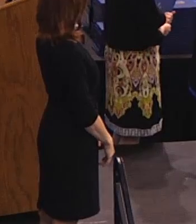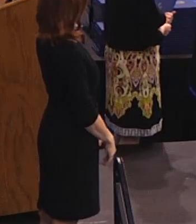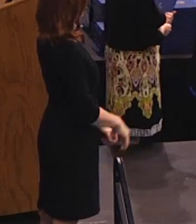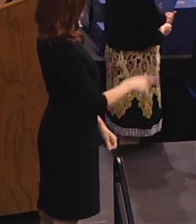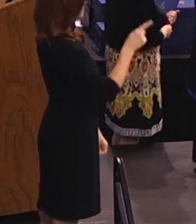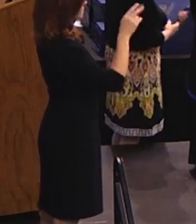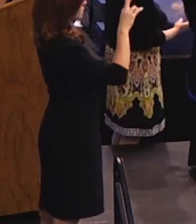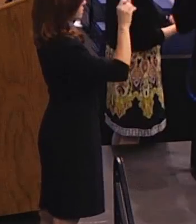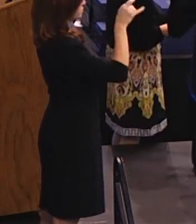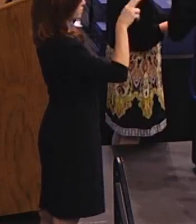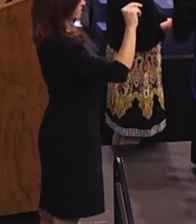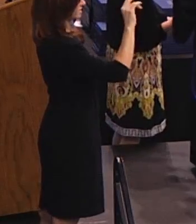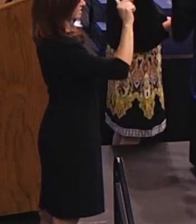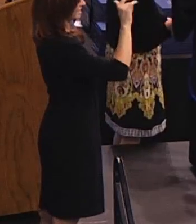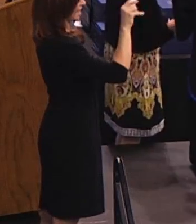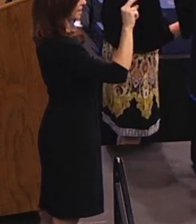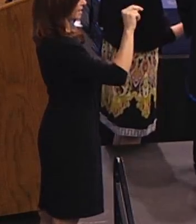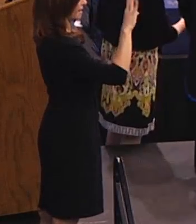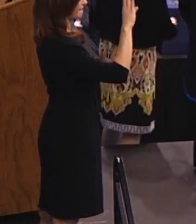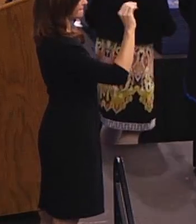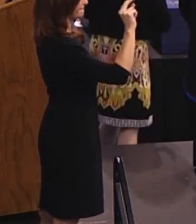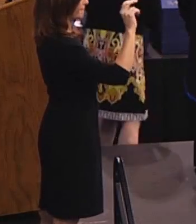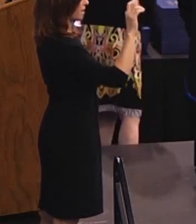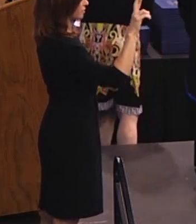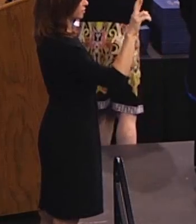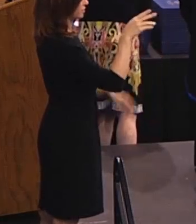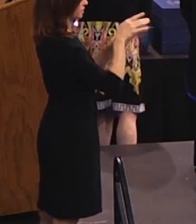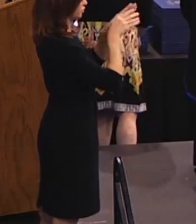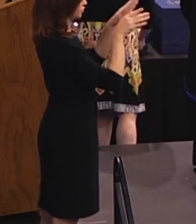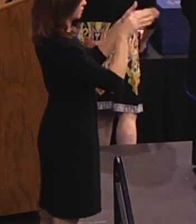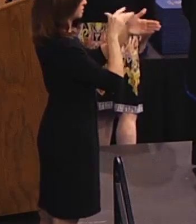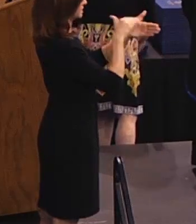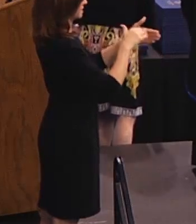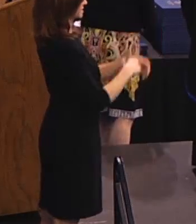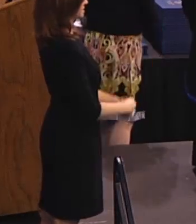Preston Allen Bonner, General Studies.